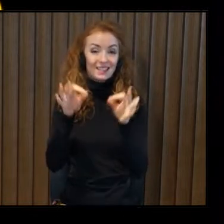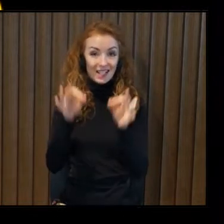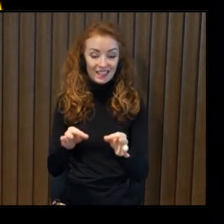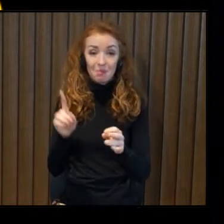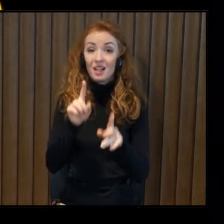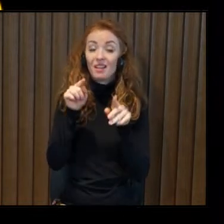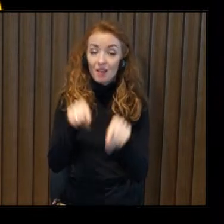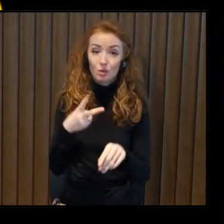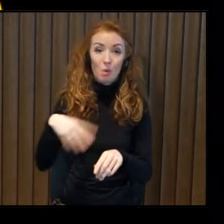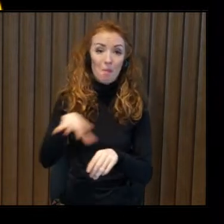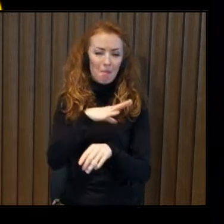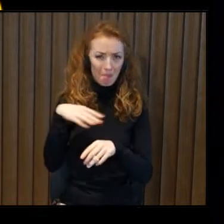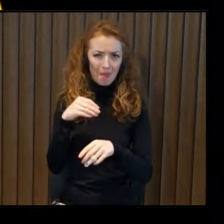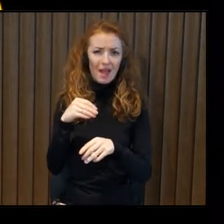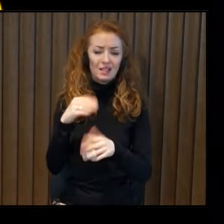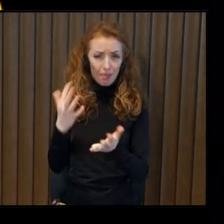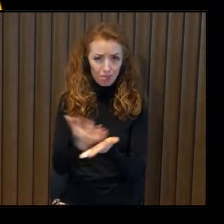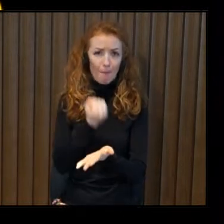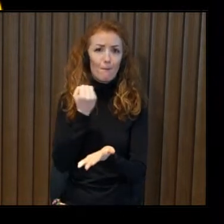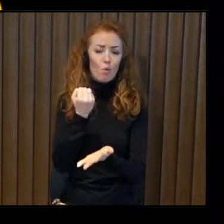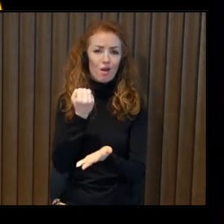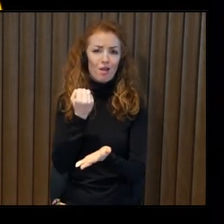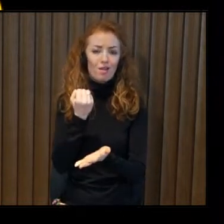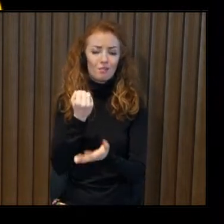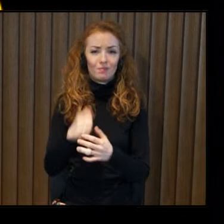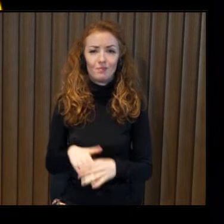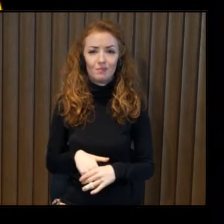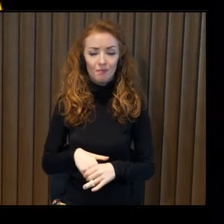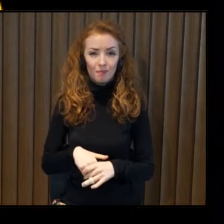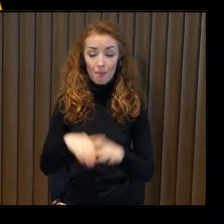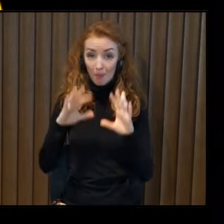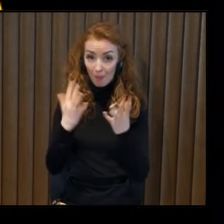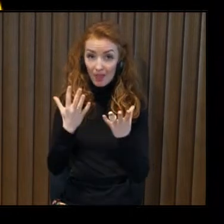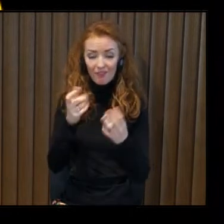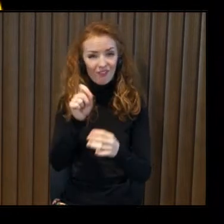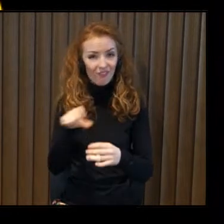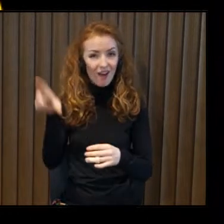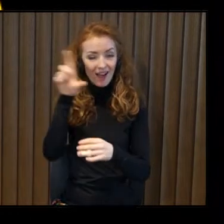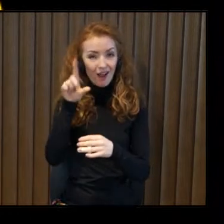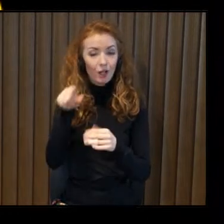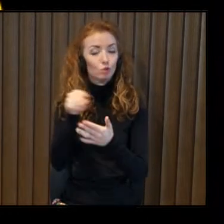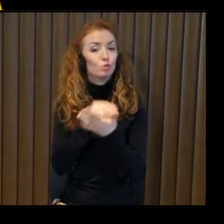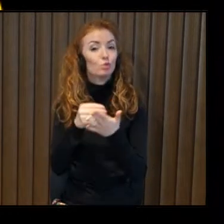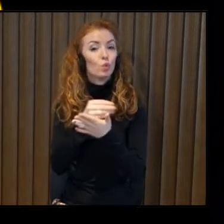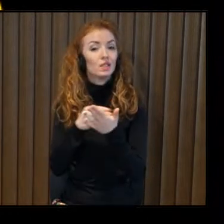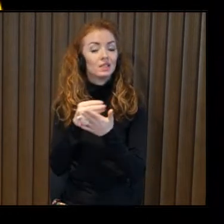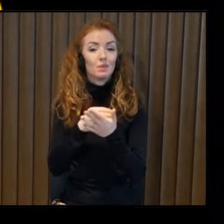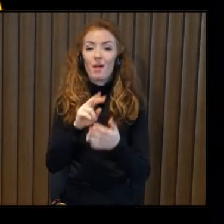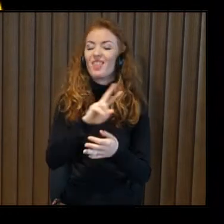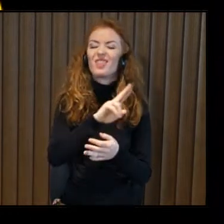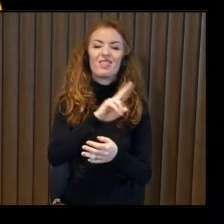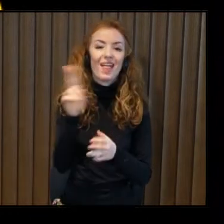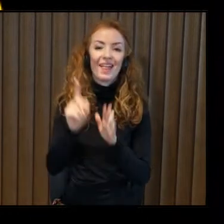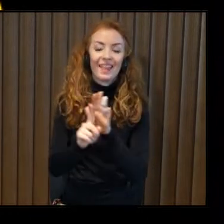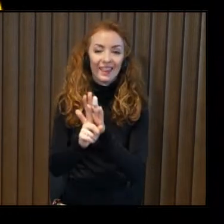that it means more than just not discriminating. If all you've done is just stopped discriminating against people, you